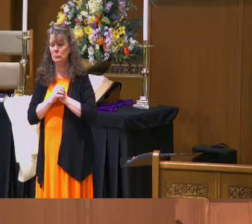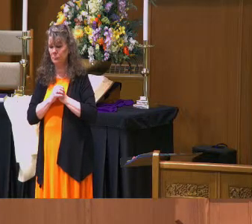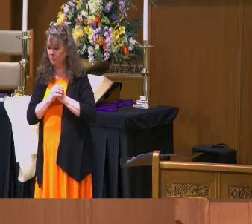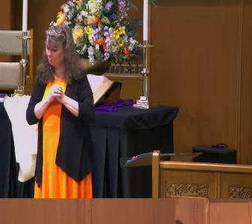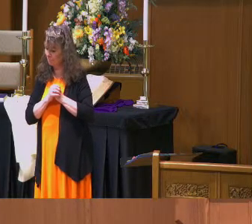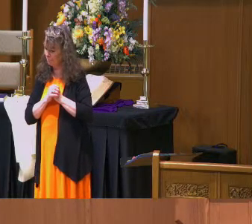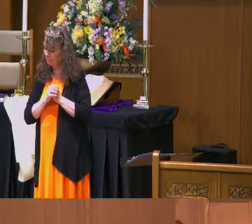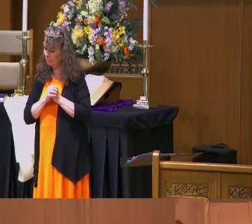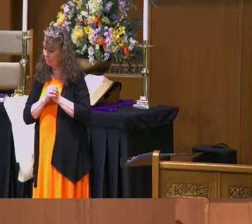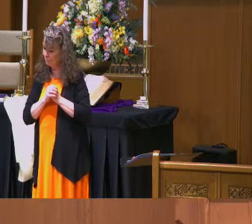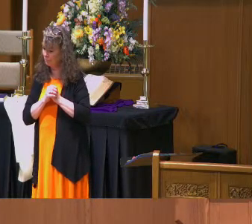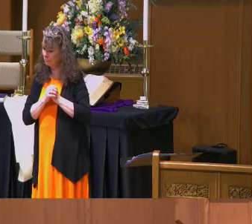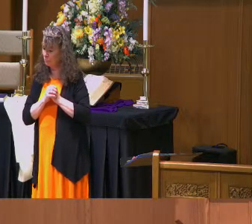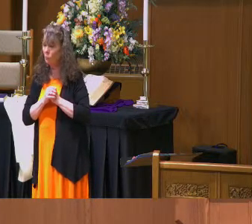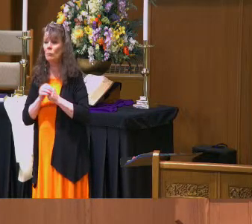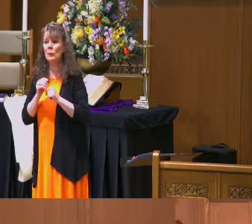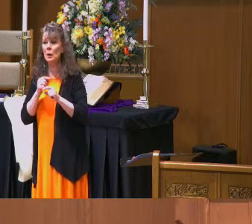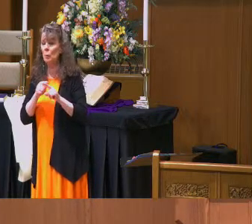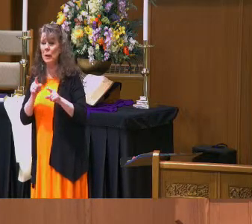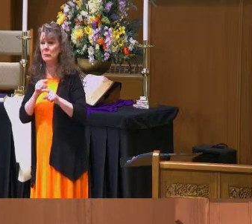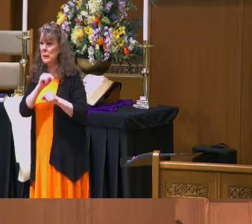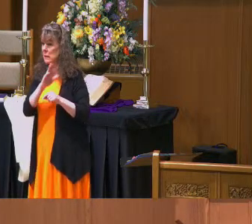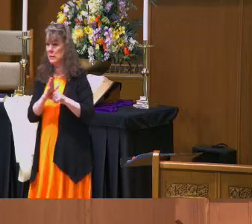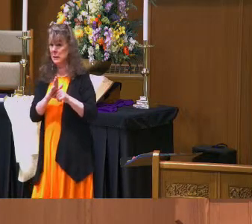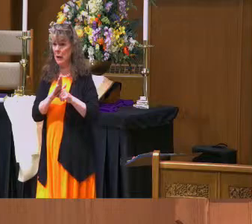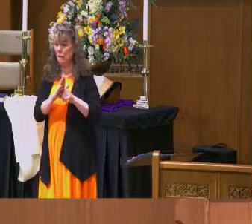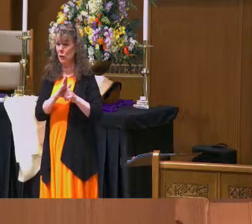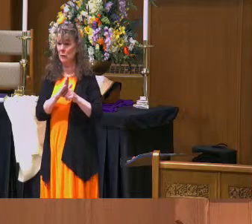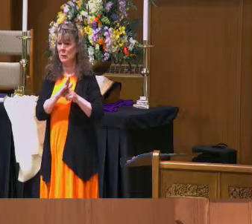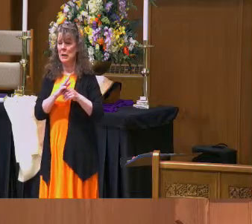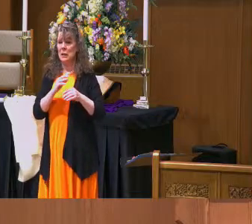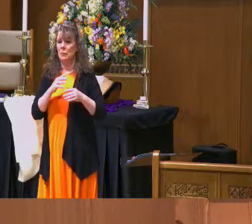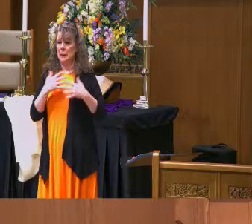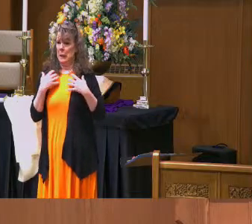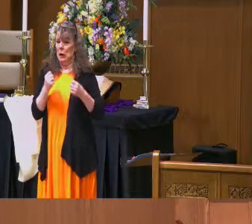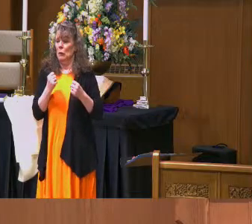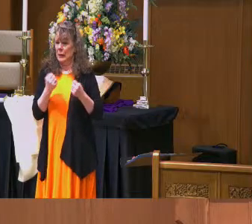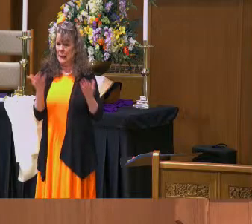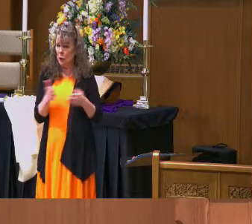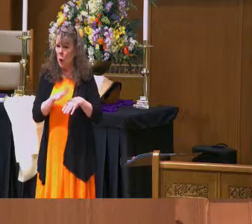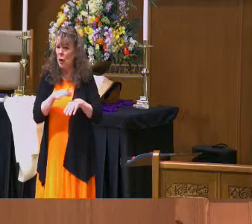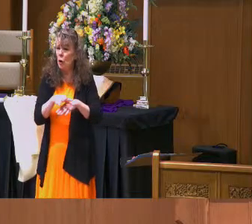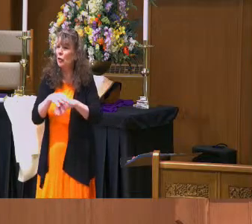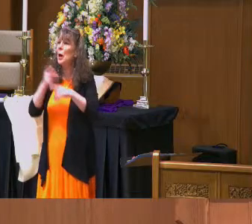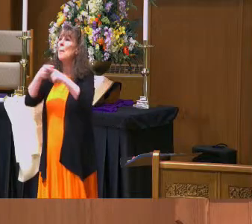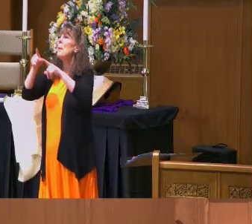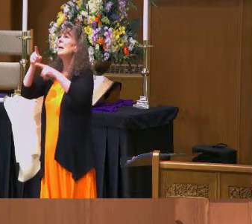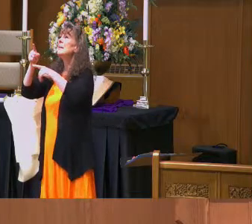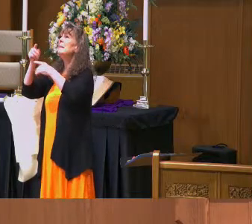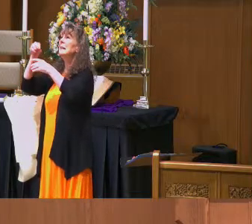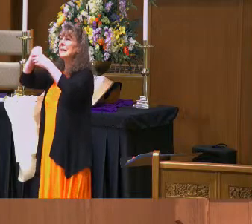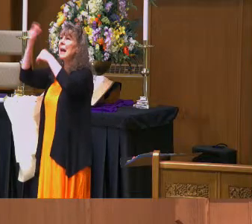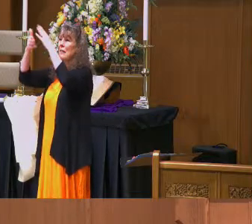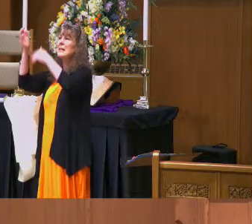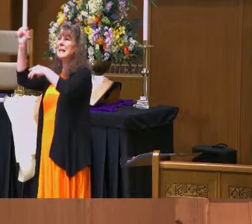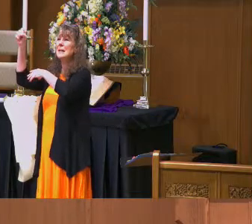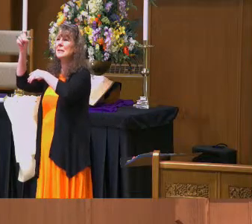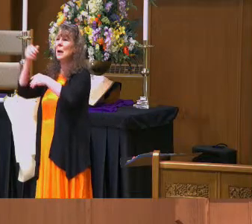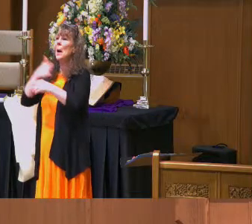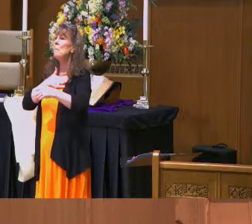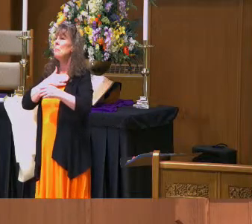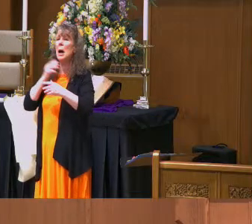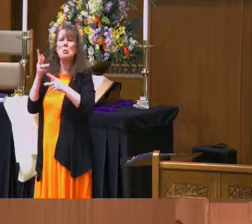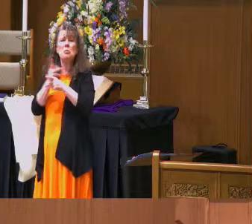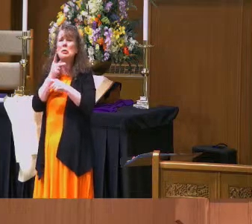But he was whole, would never be whole here on earth, and he's whole in heaven. And on my saddest day, I think